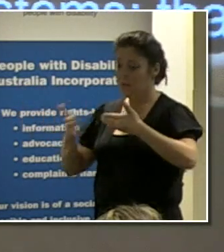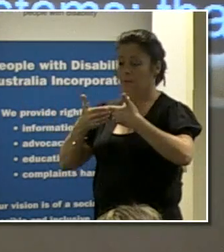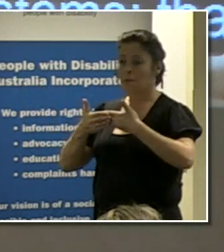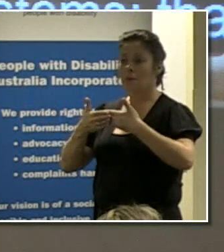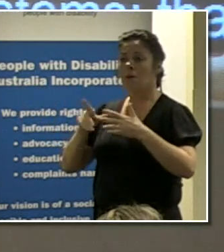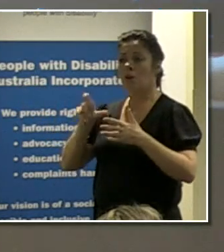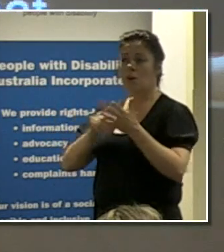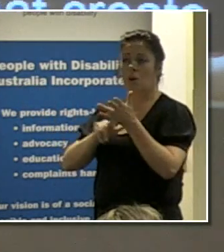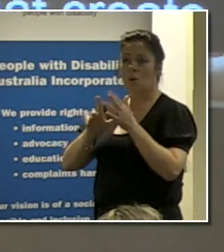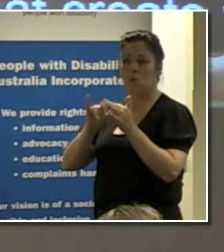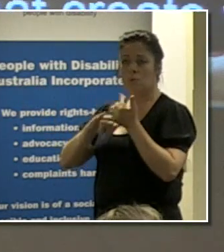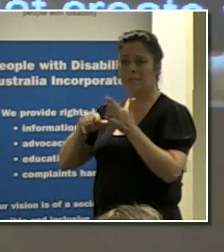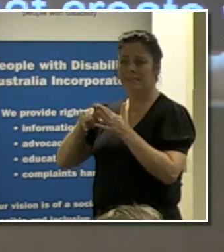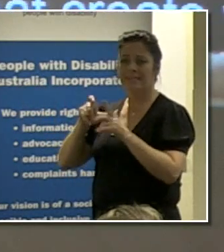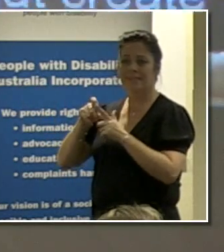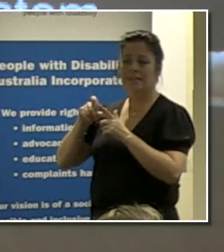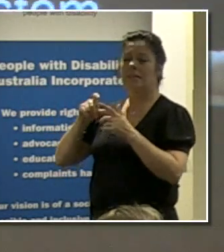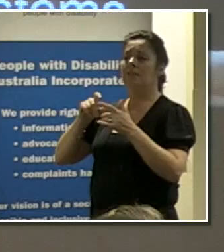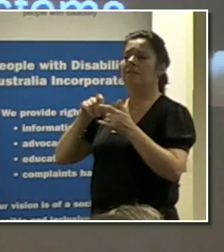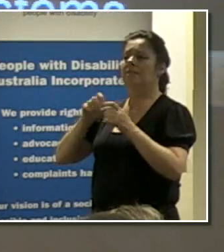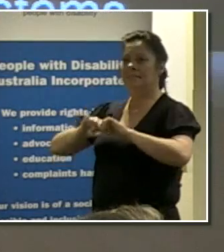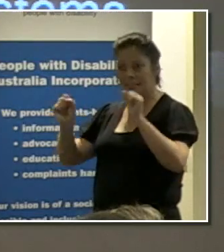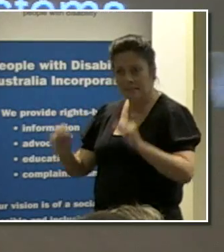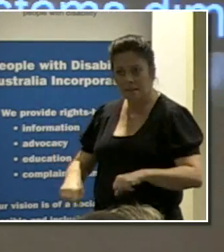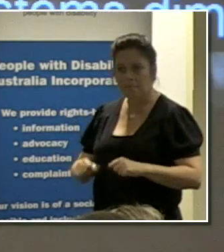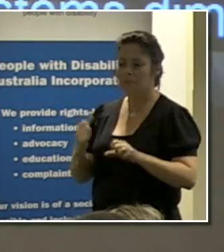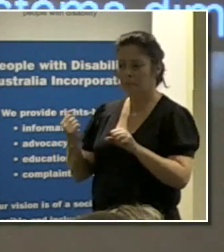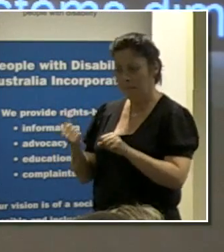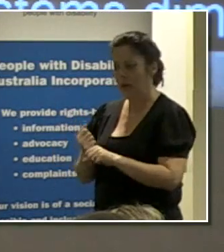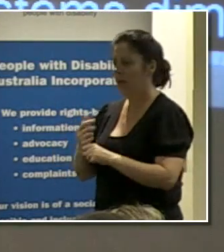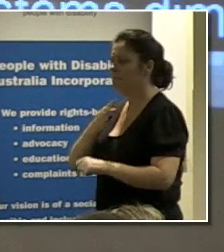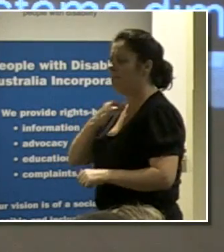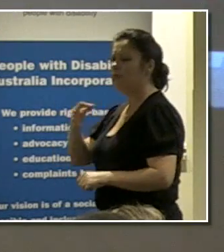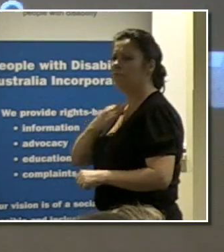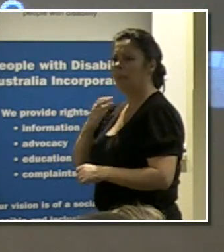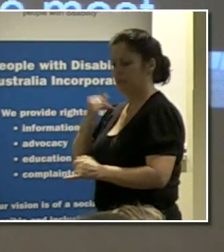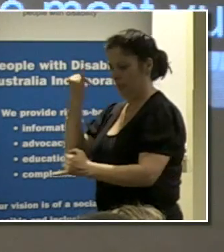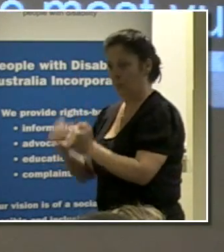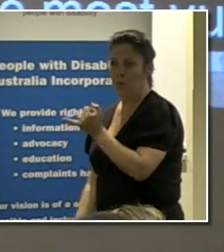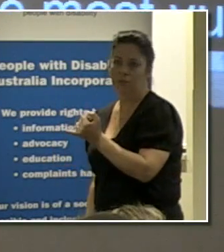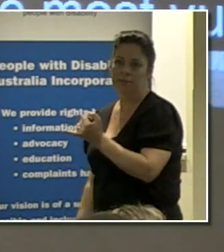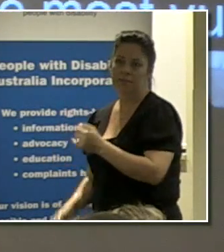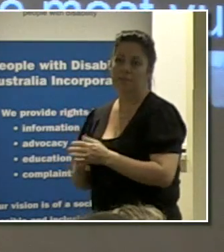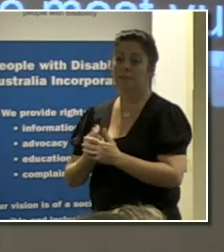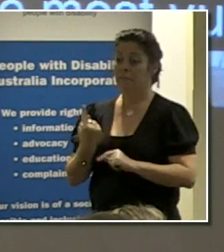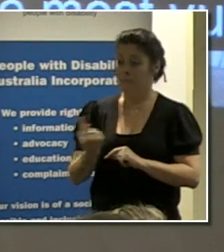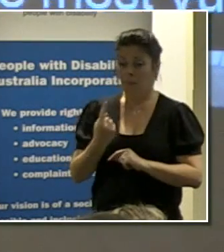systems diminish vulnerability. The most vulnerable people in our scheme already are those who